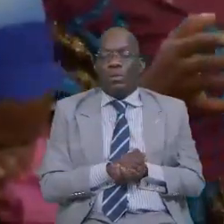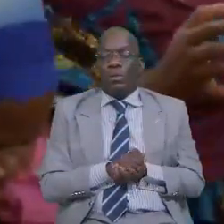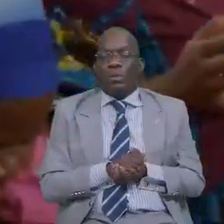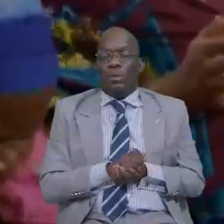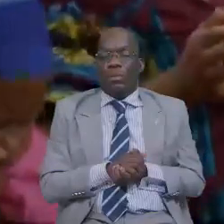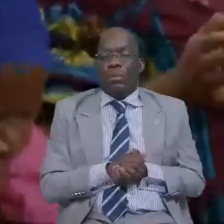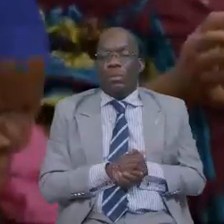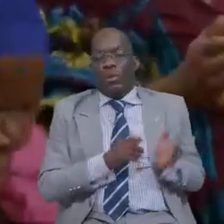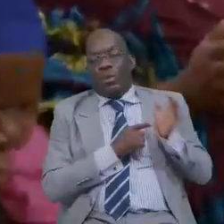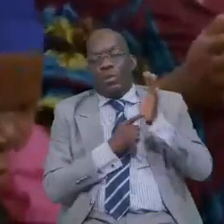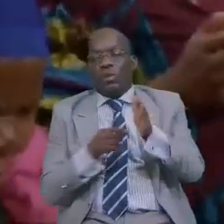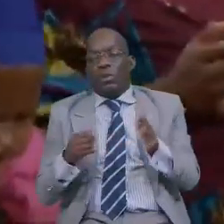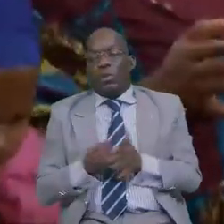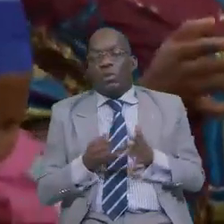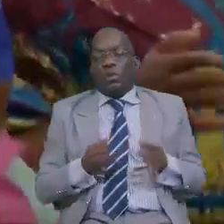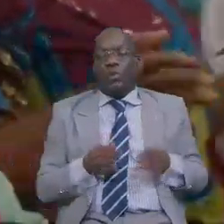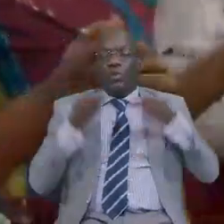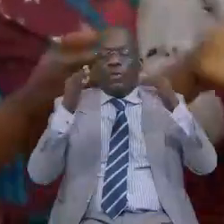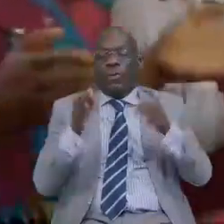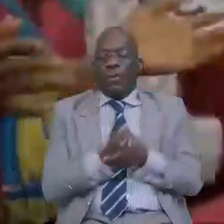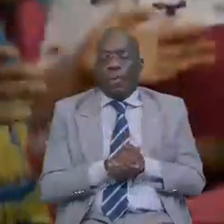Show it forth.